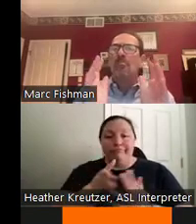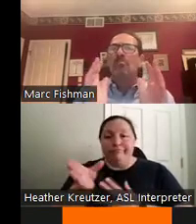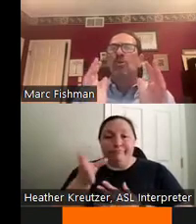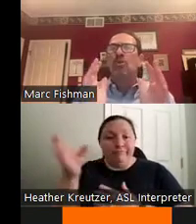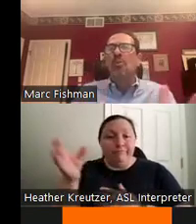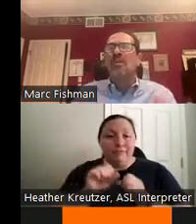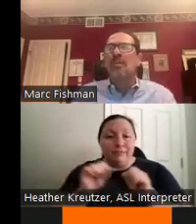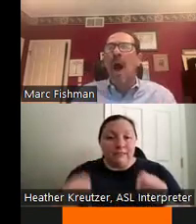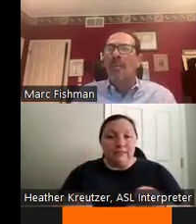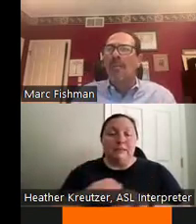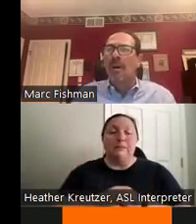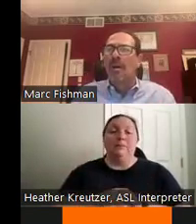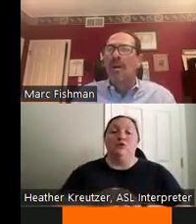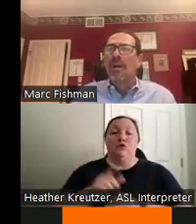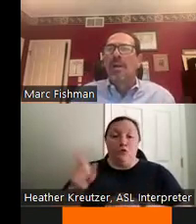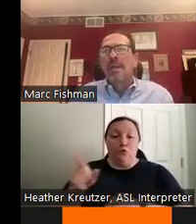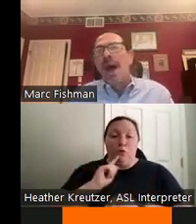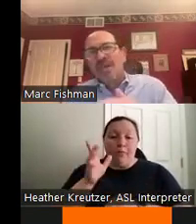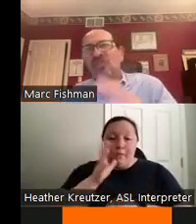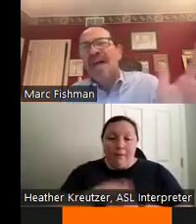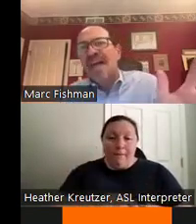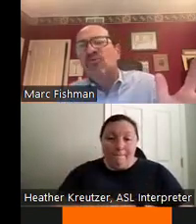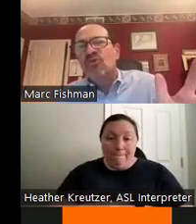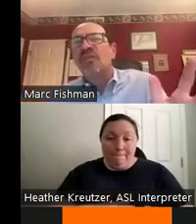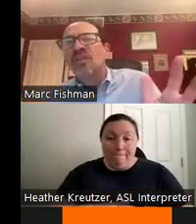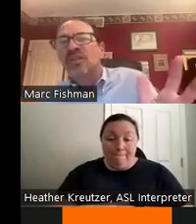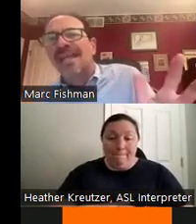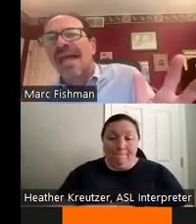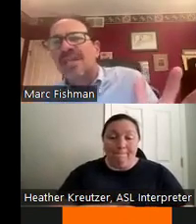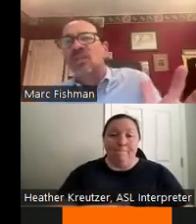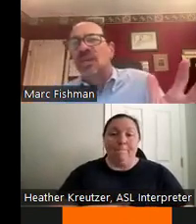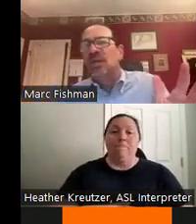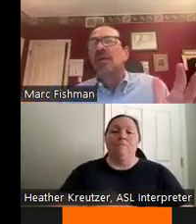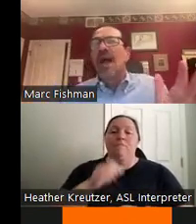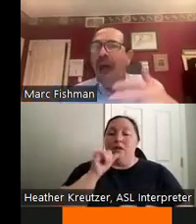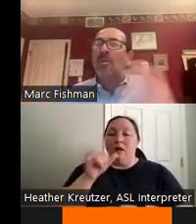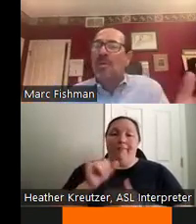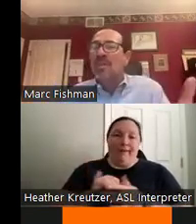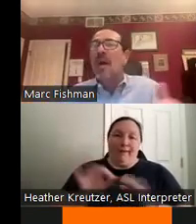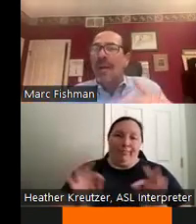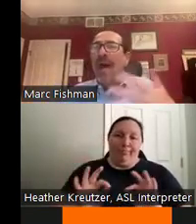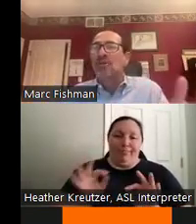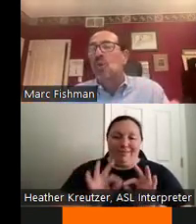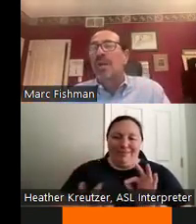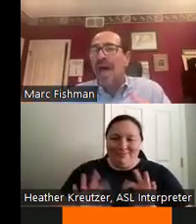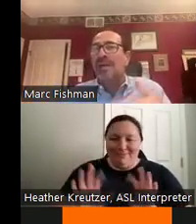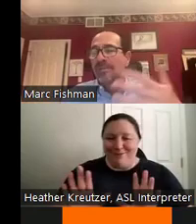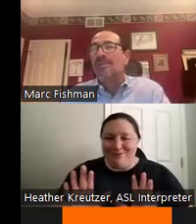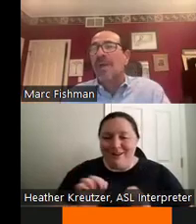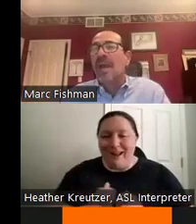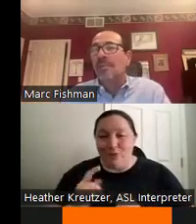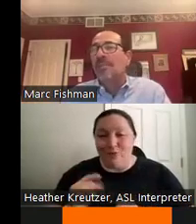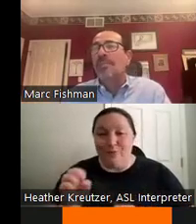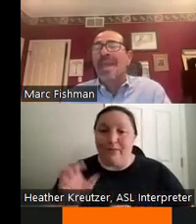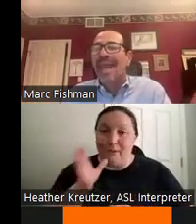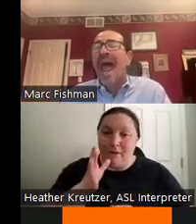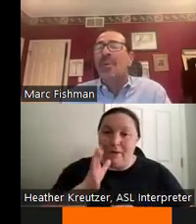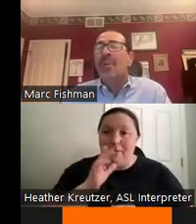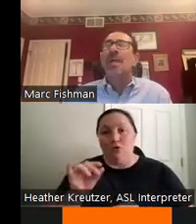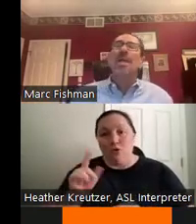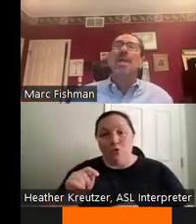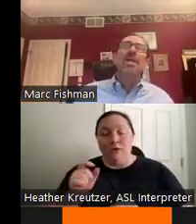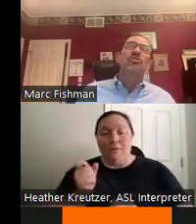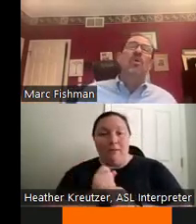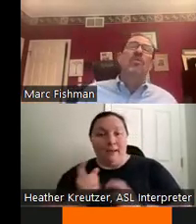system. You be the mom. Now, it's not that trivial. It's not that easy. How to be the mom, how to do it, how to make